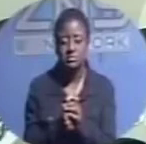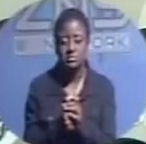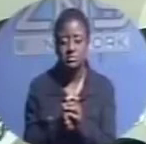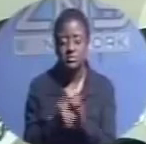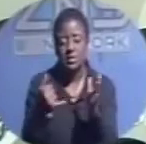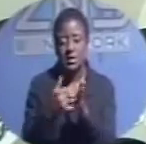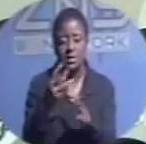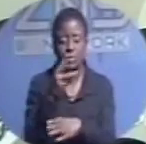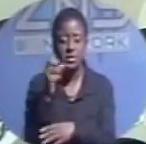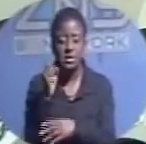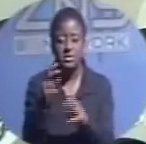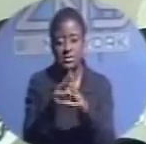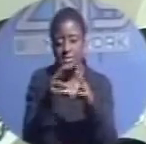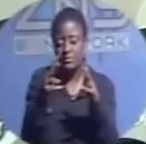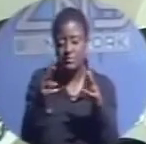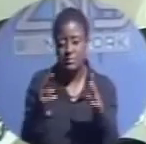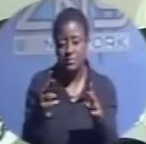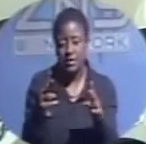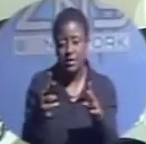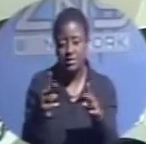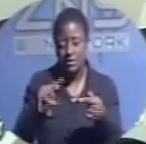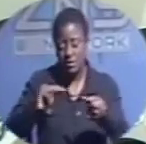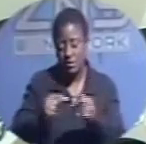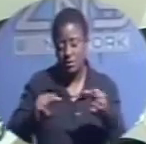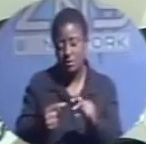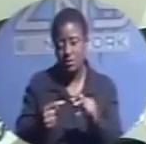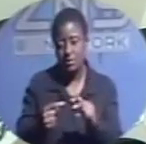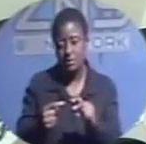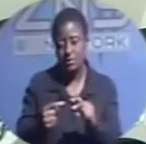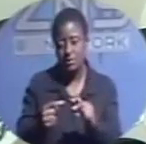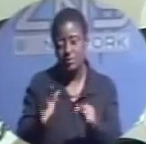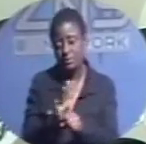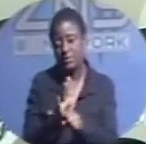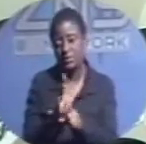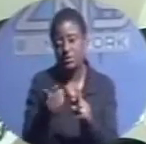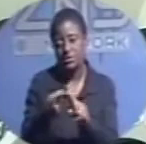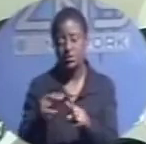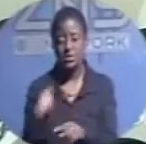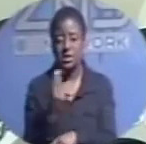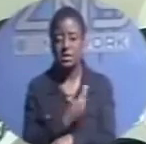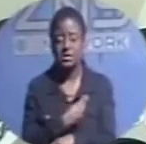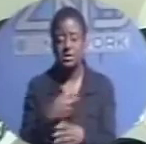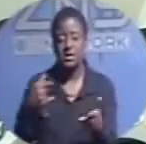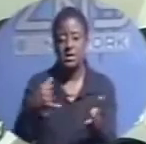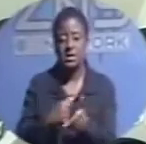It was very detrimental to us. It really hurt us. It hurt